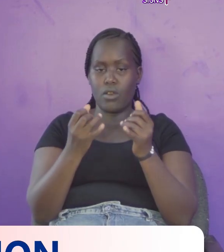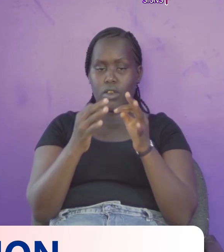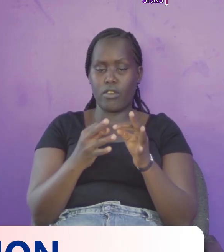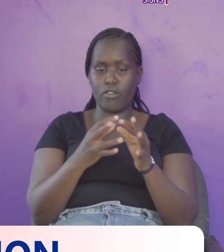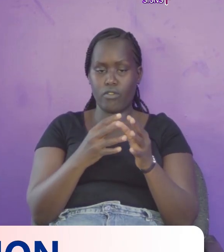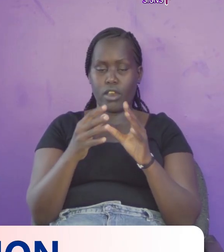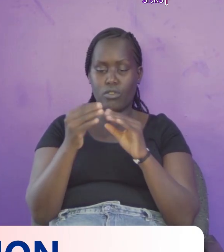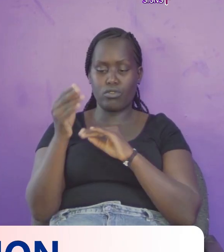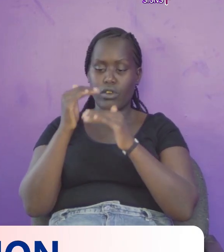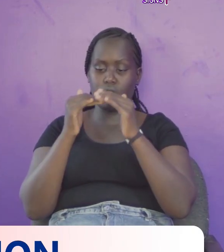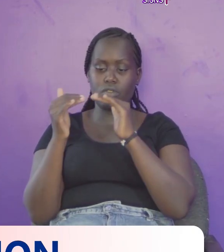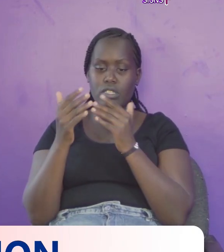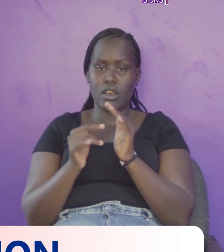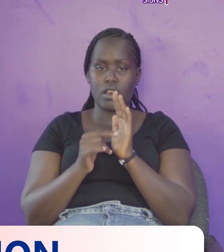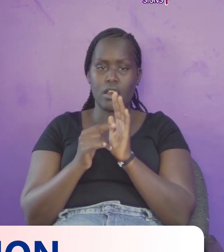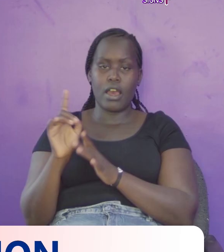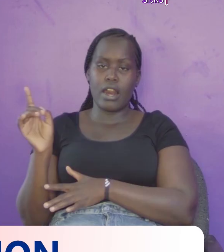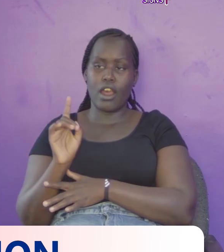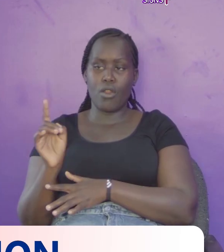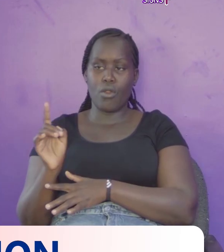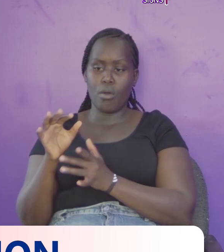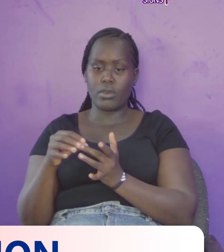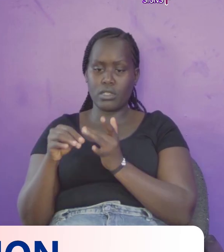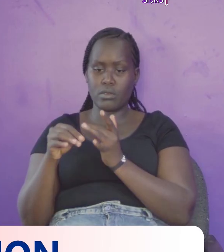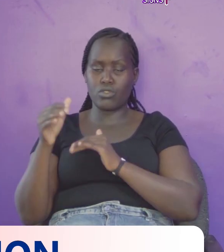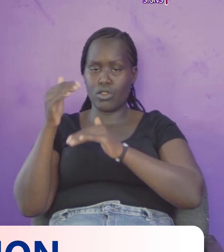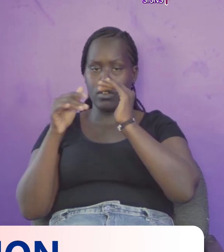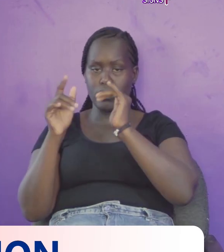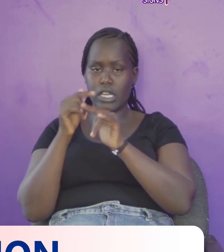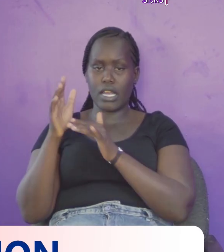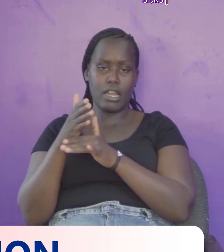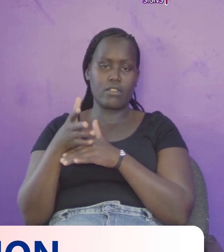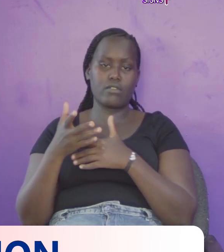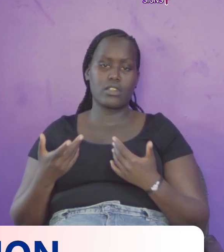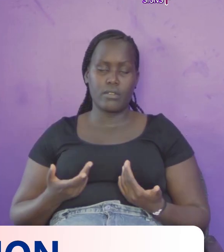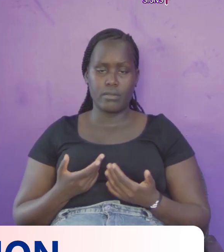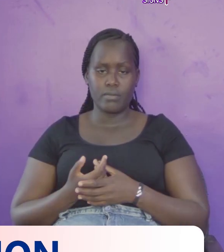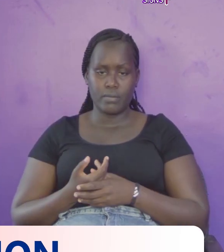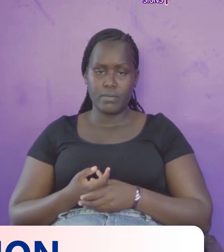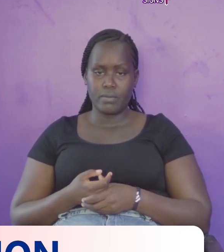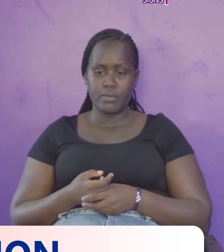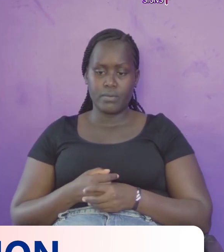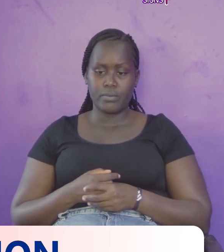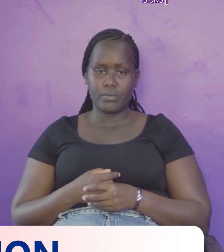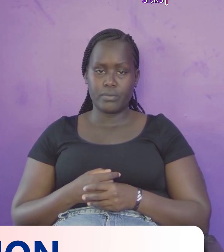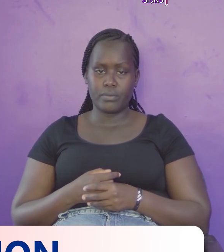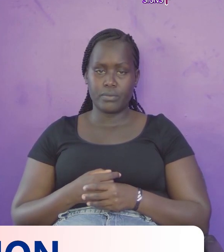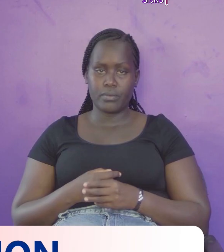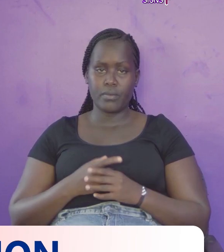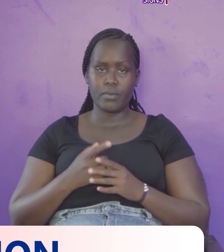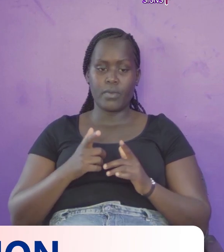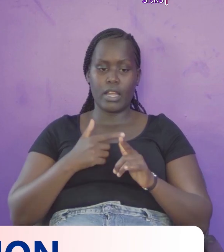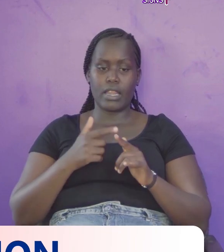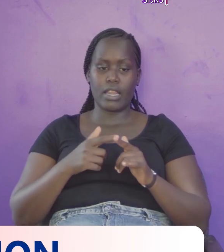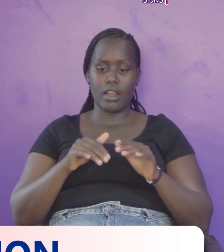university, Nairobi Special University, after that, you come to the comprehensive world. Nikikuja huko nje,